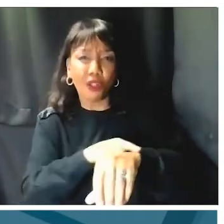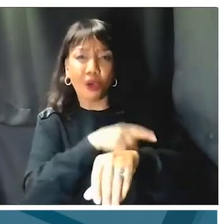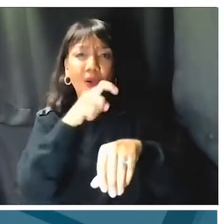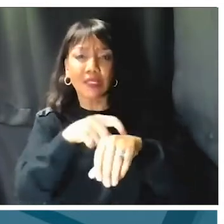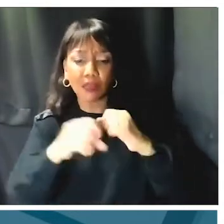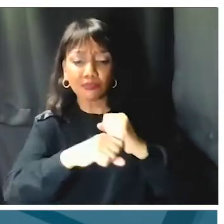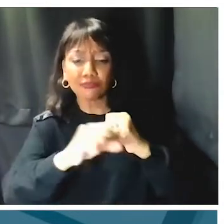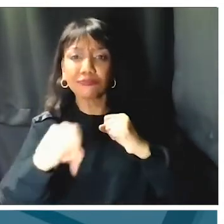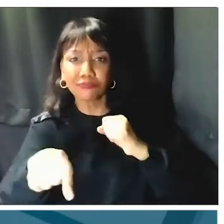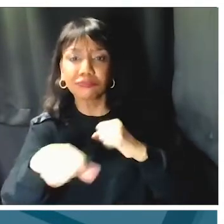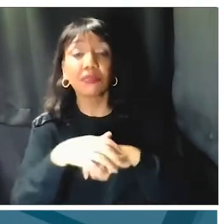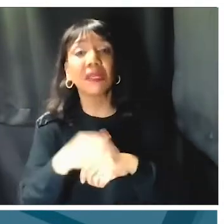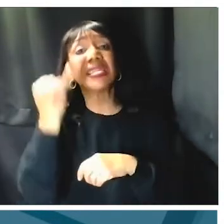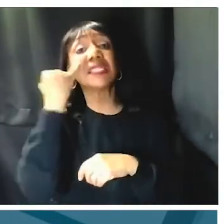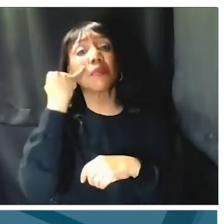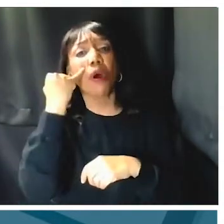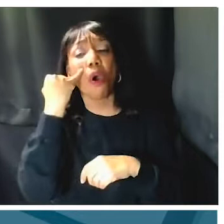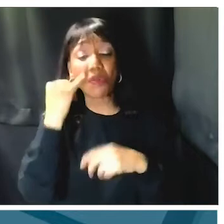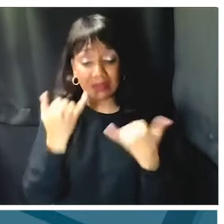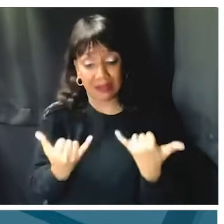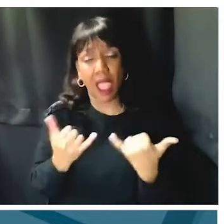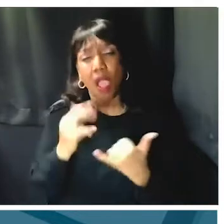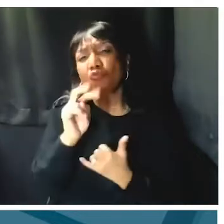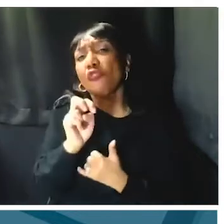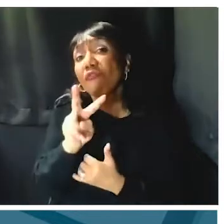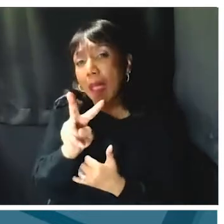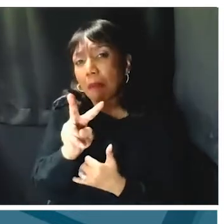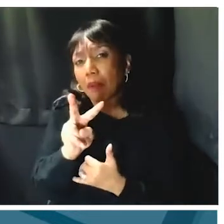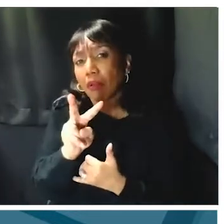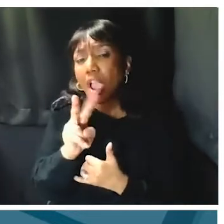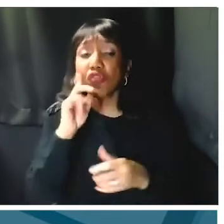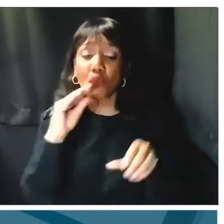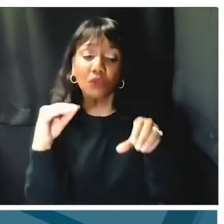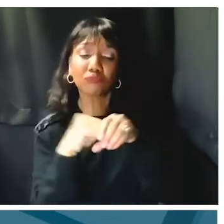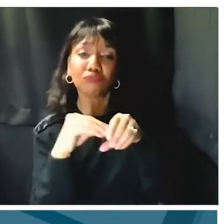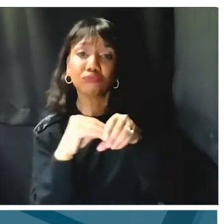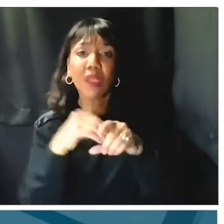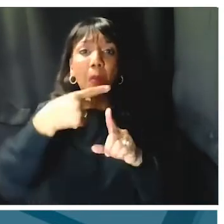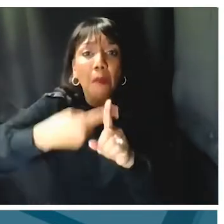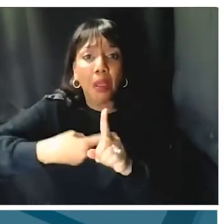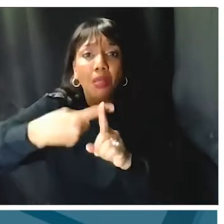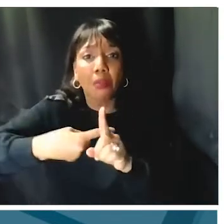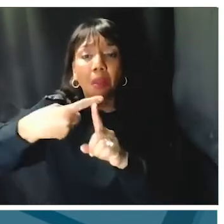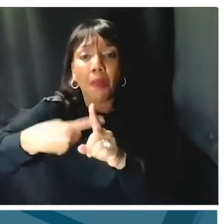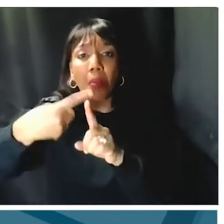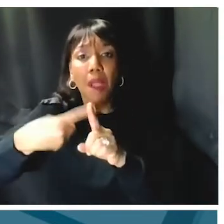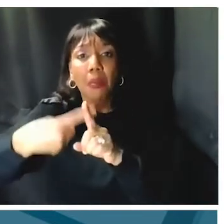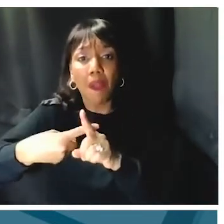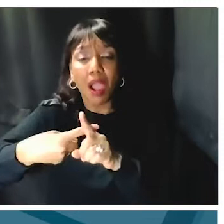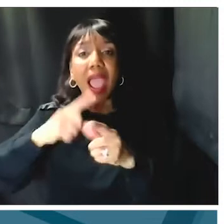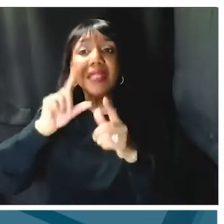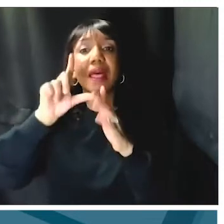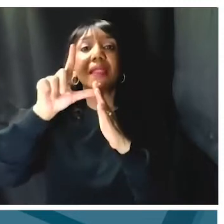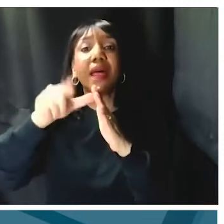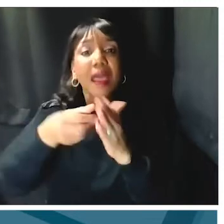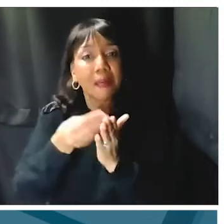savings account balance sheet appears on the right. Let's say that it is November and you want to put some money away every month